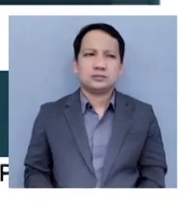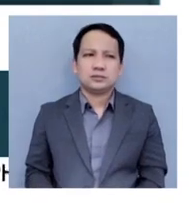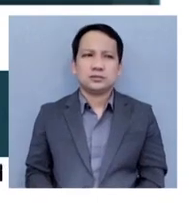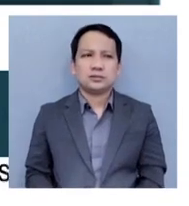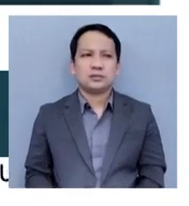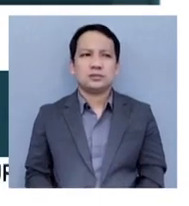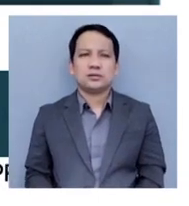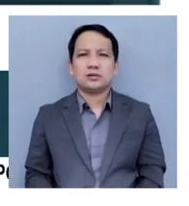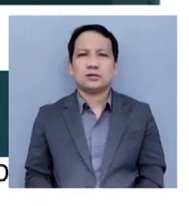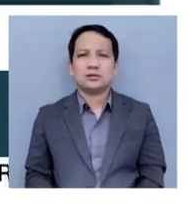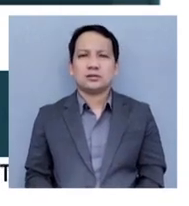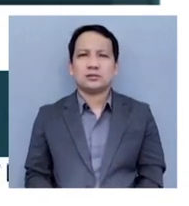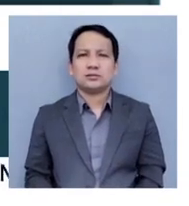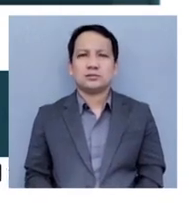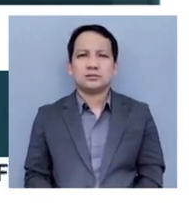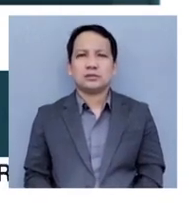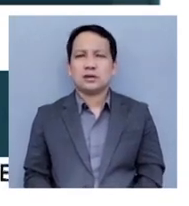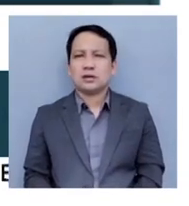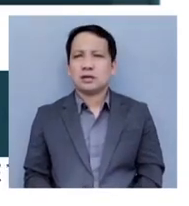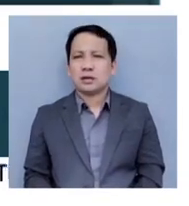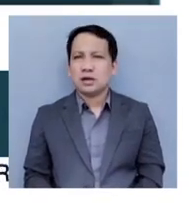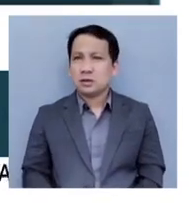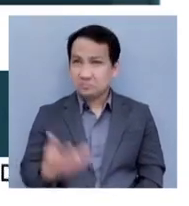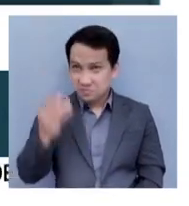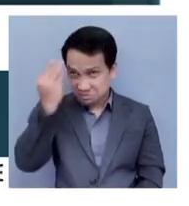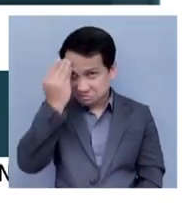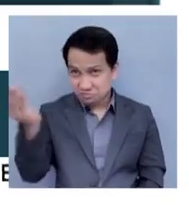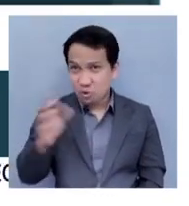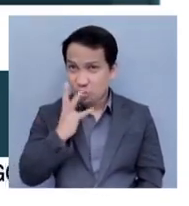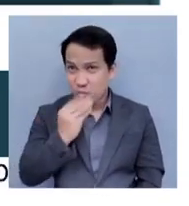venture as to who is giving him protection?